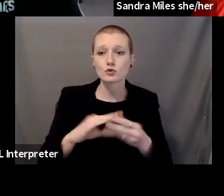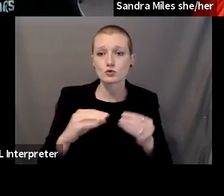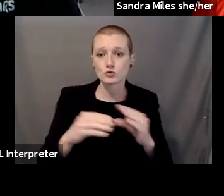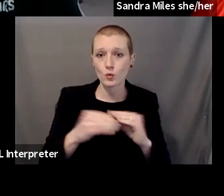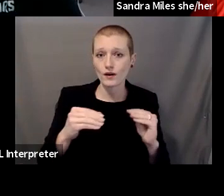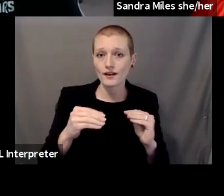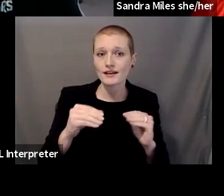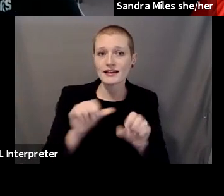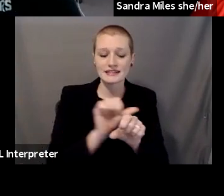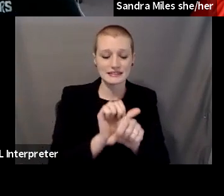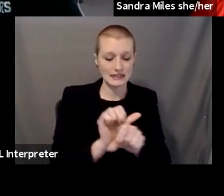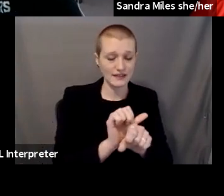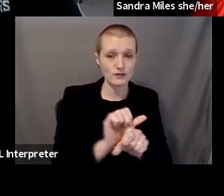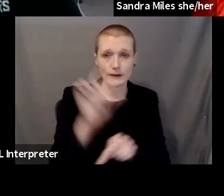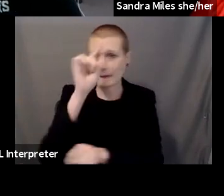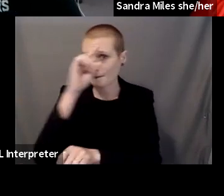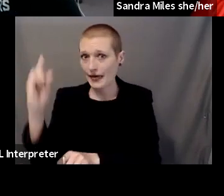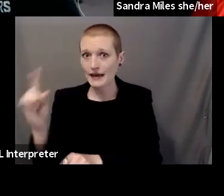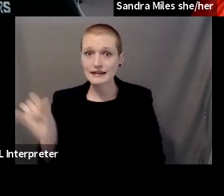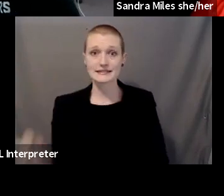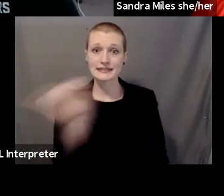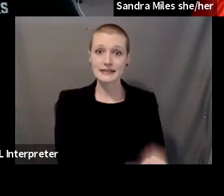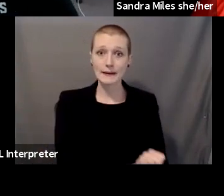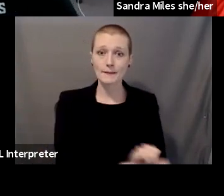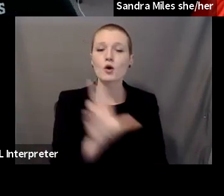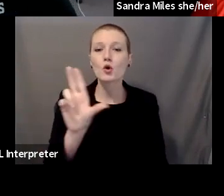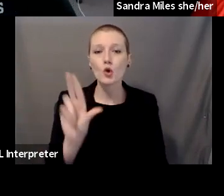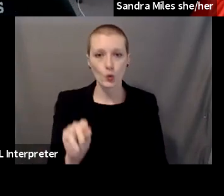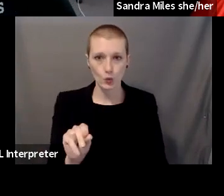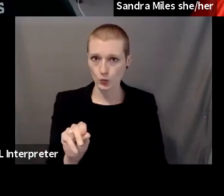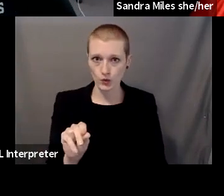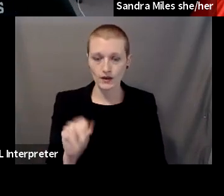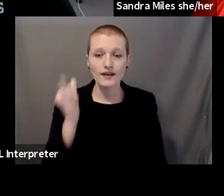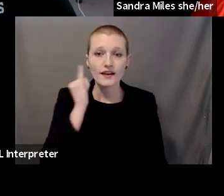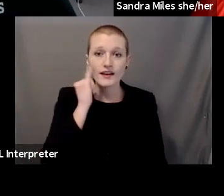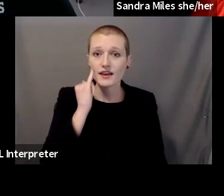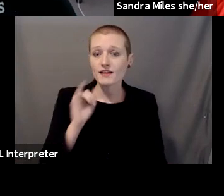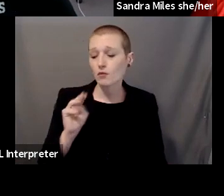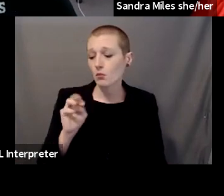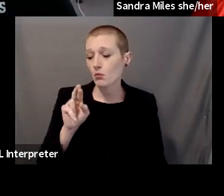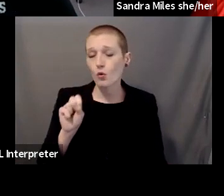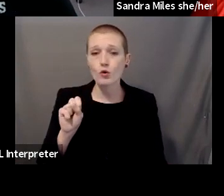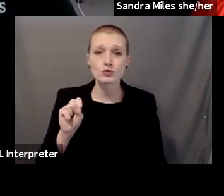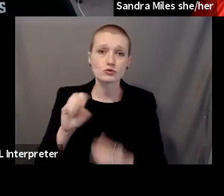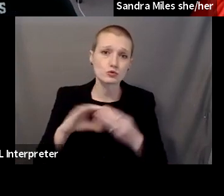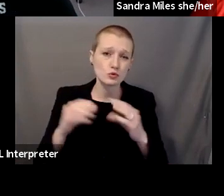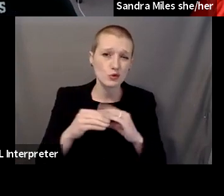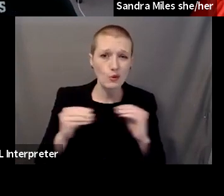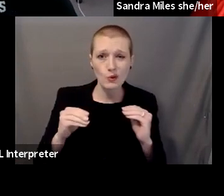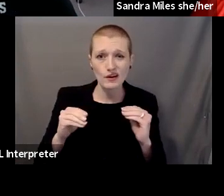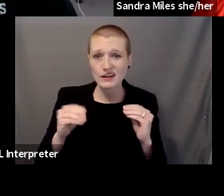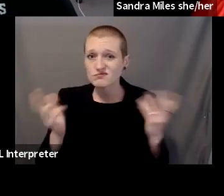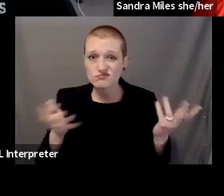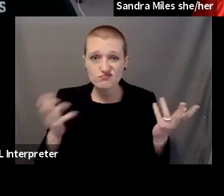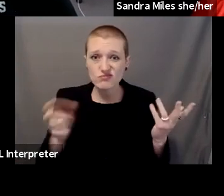and Black doesn't mean slavery. And if you get nothing else out of the Moor story, that's fine. But there's so much more, there's such